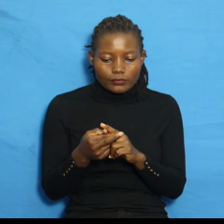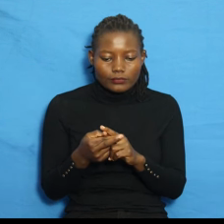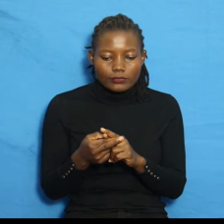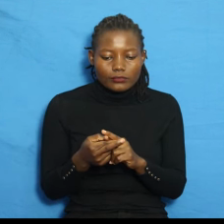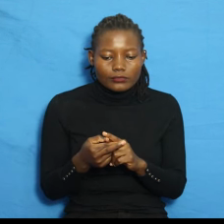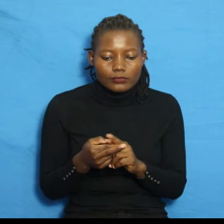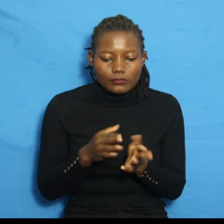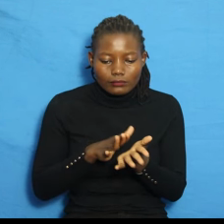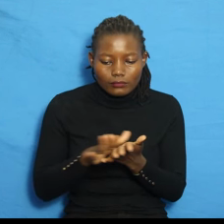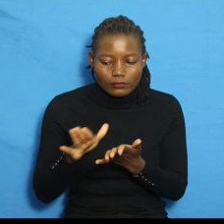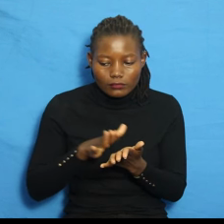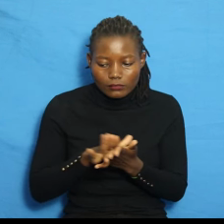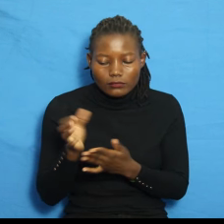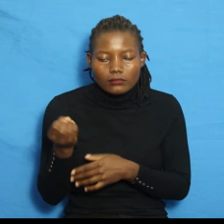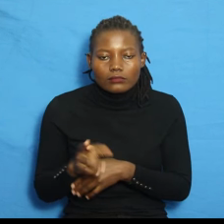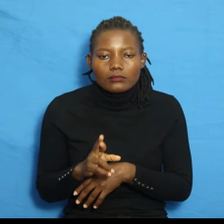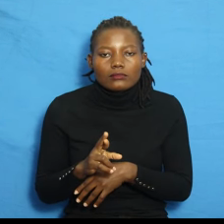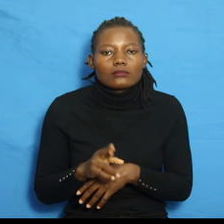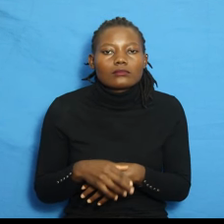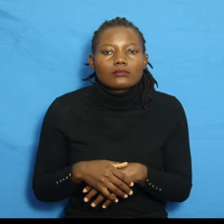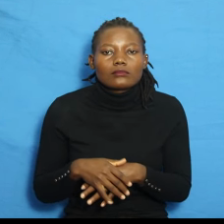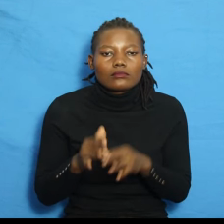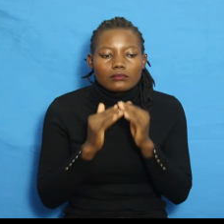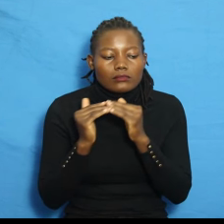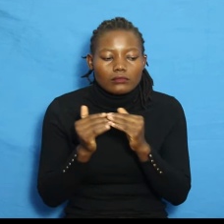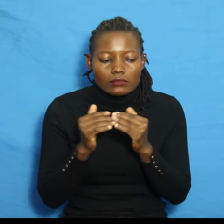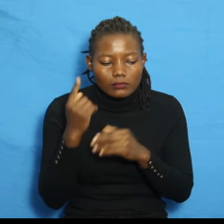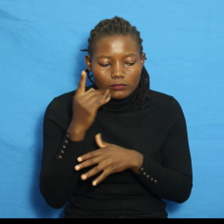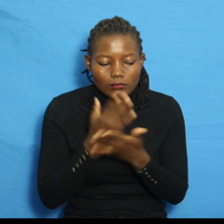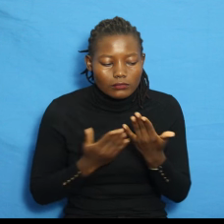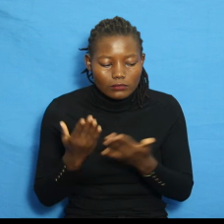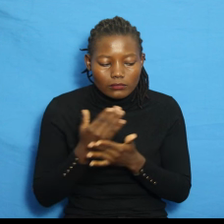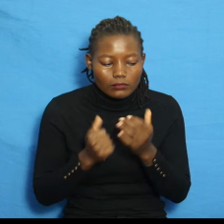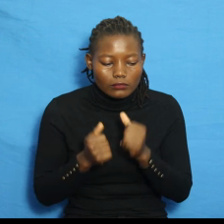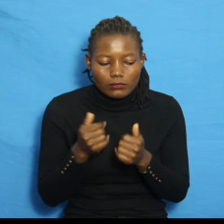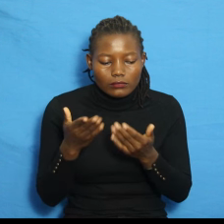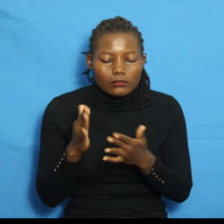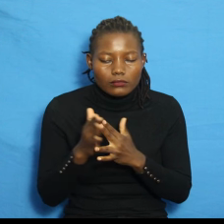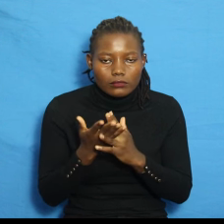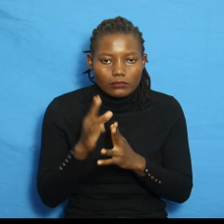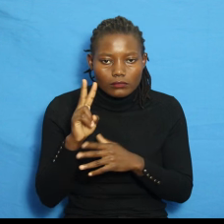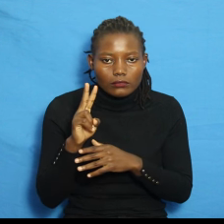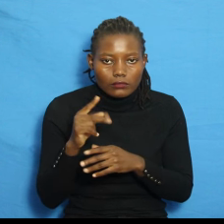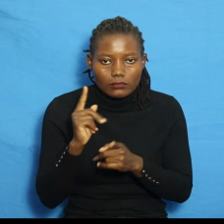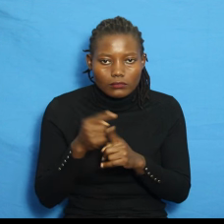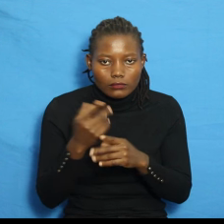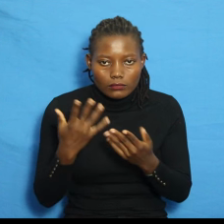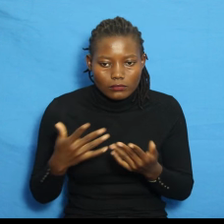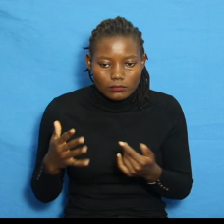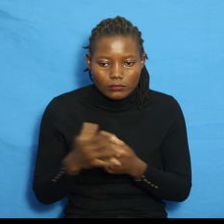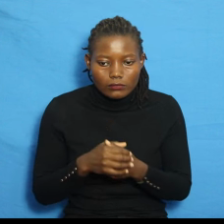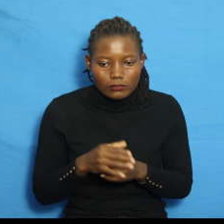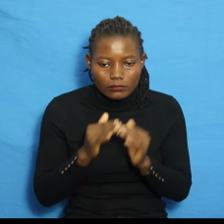the relative ease of sliding or the amount of mechanical or molecular interaction that is